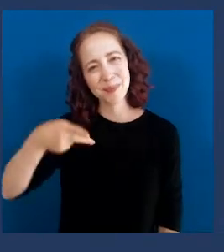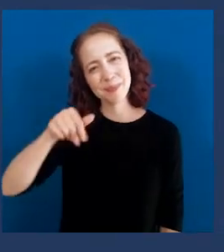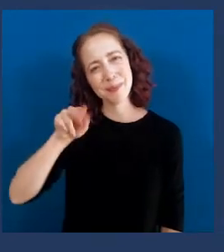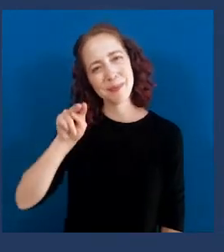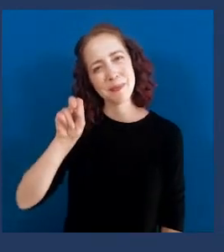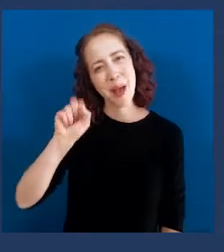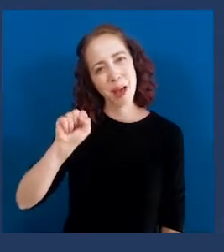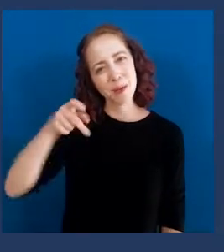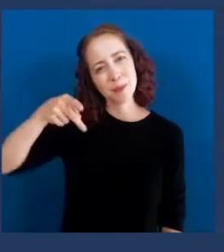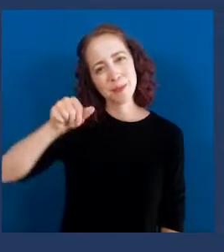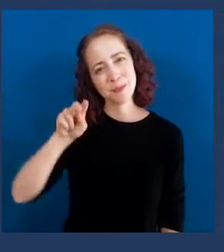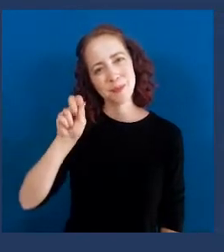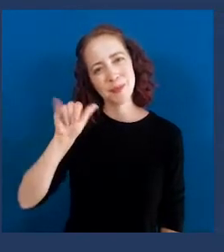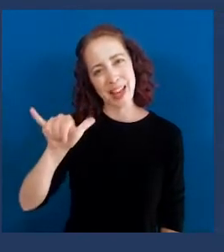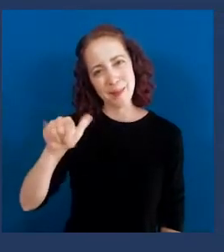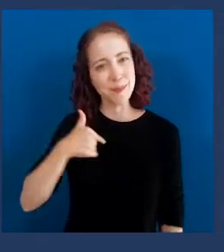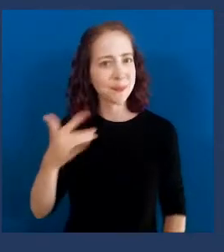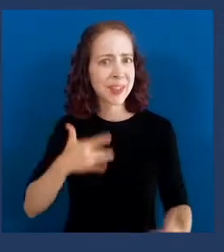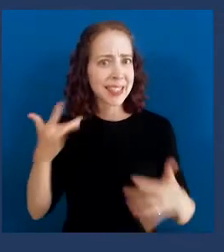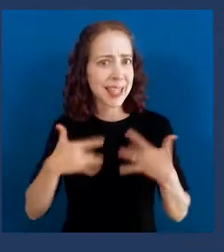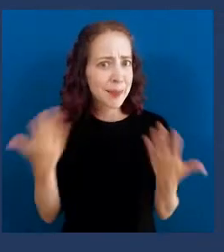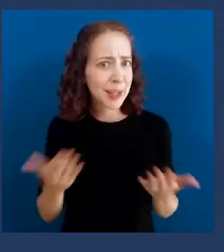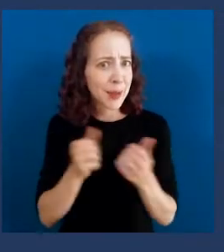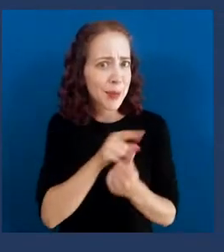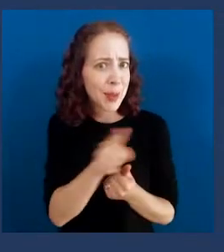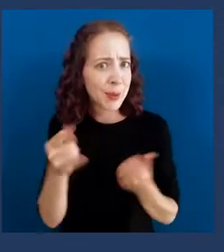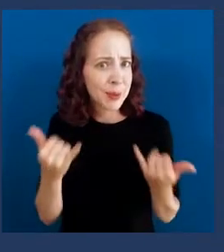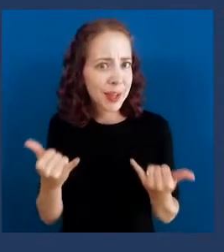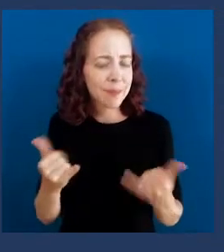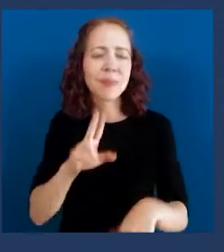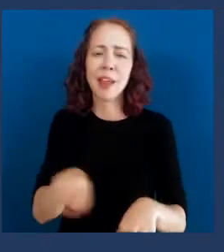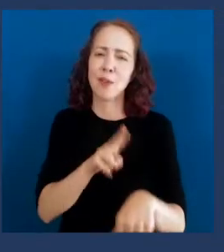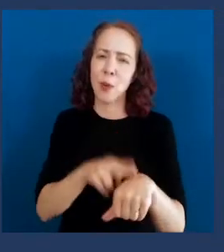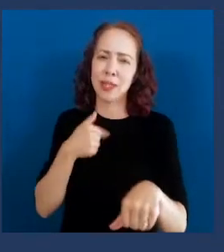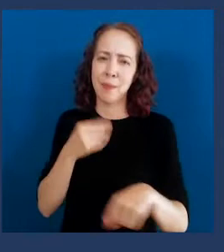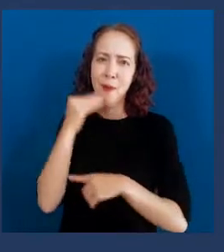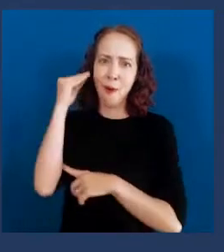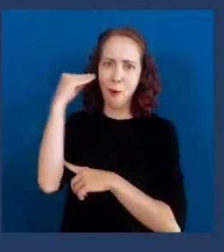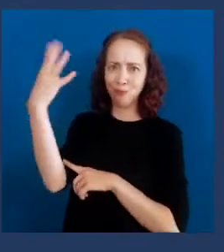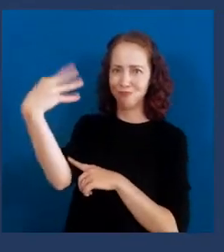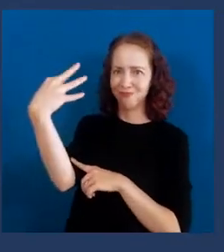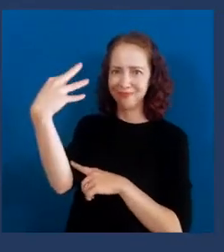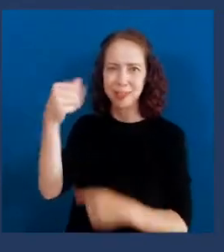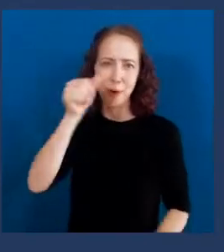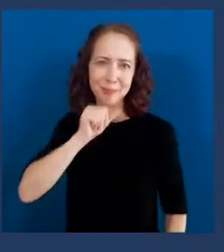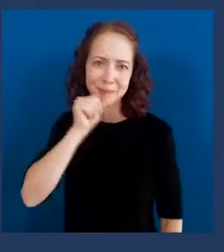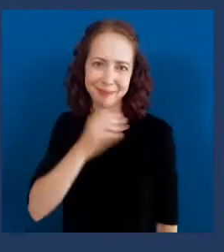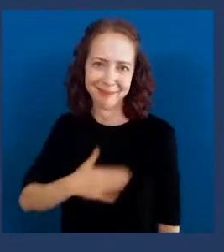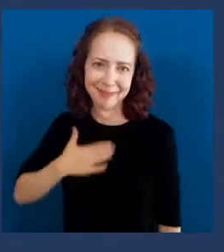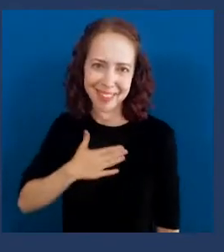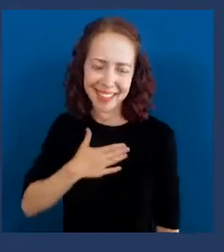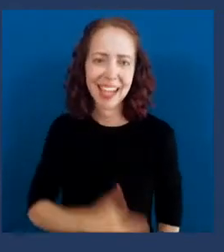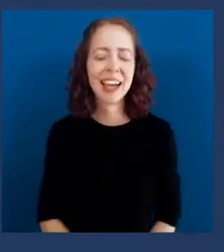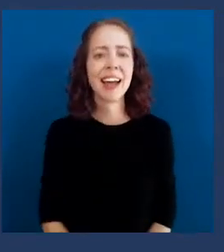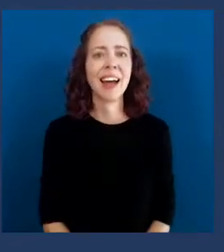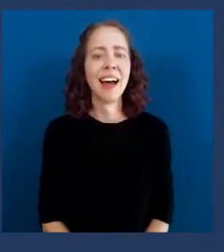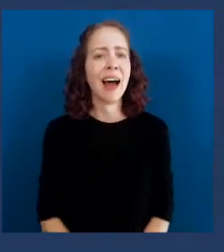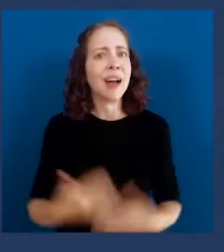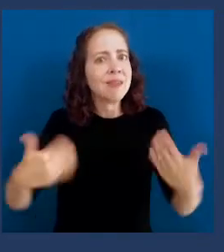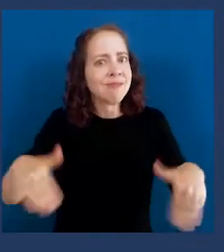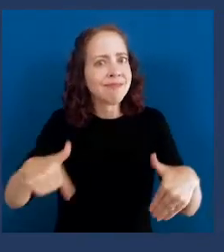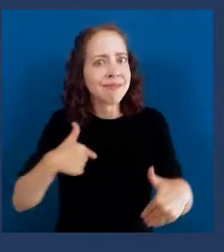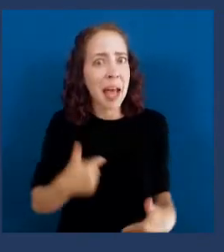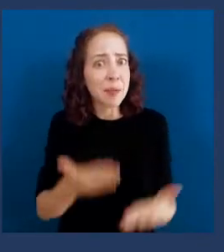Hi, everybody. I'm Panos Panay. I'm so excited to be here with you today. Of course, I'm recording from home. Bear with me. I'm